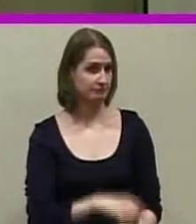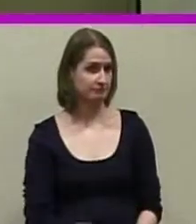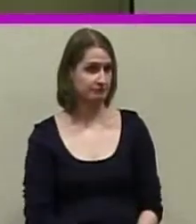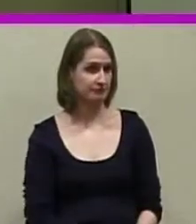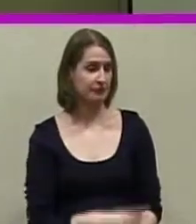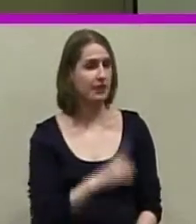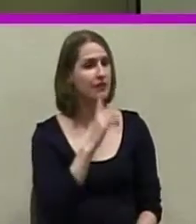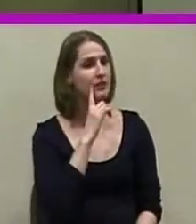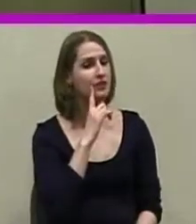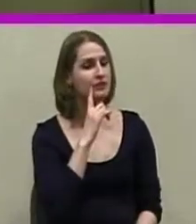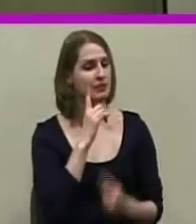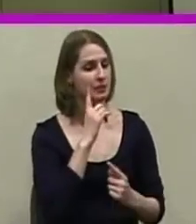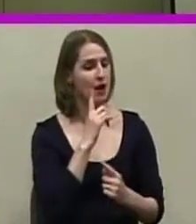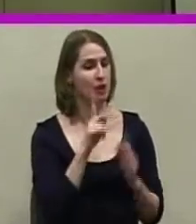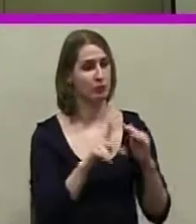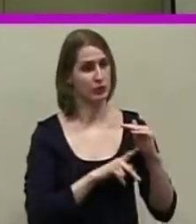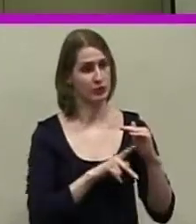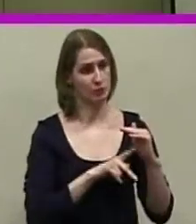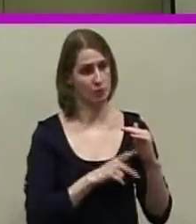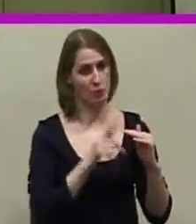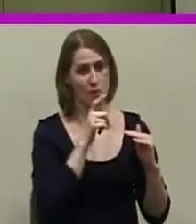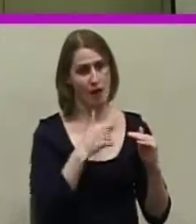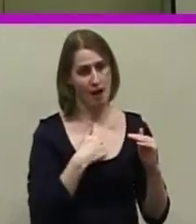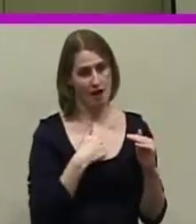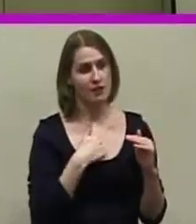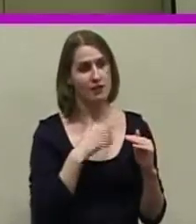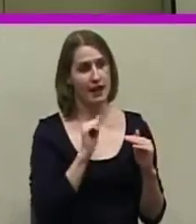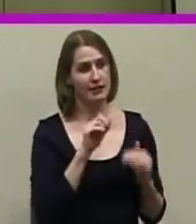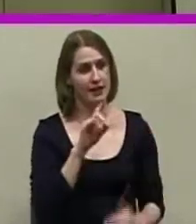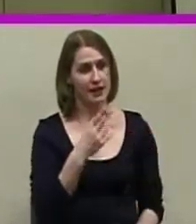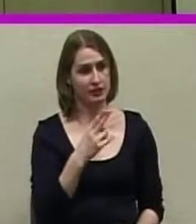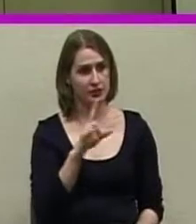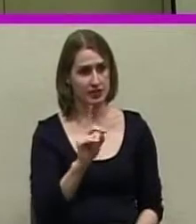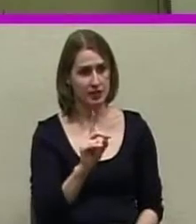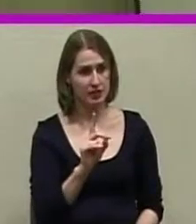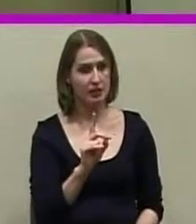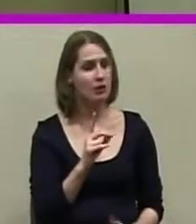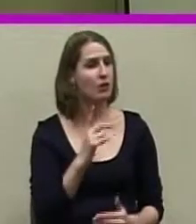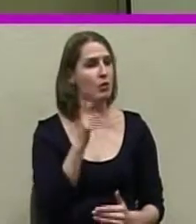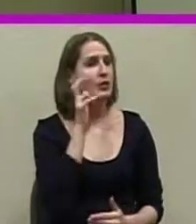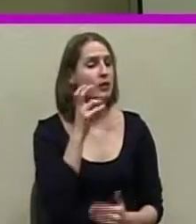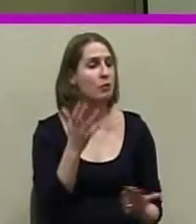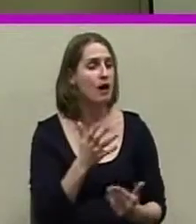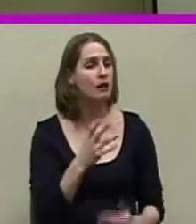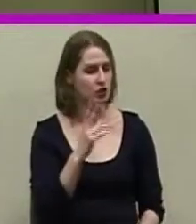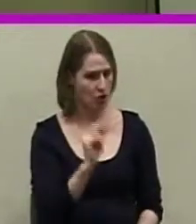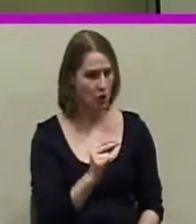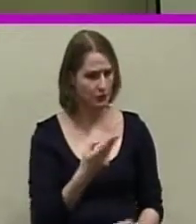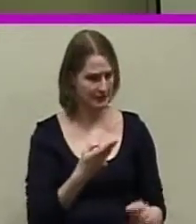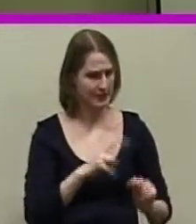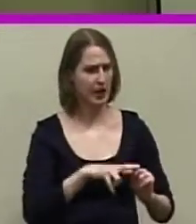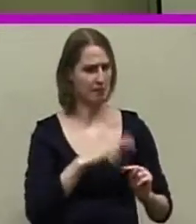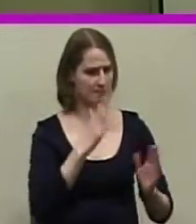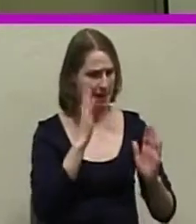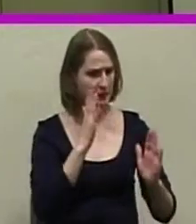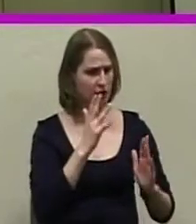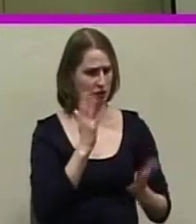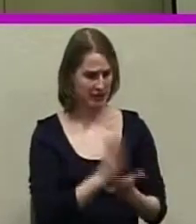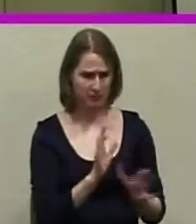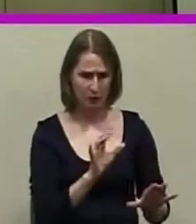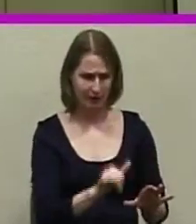of a preschooler with ADHD. What do you think he's going to hear a lot from his teachers? No, you can't do that. No, sit up, pay attention, stop